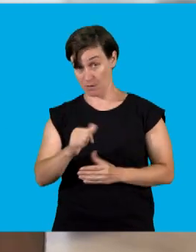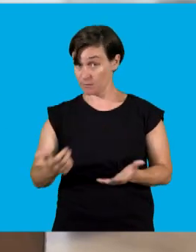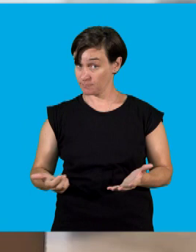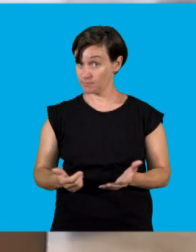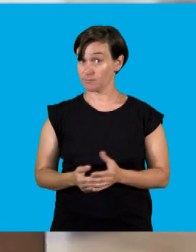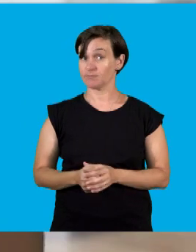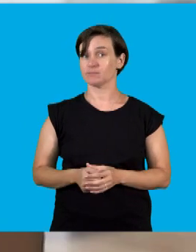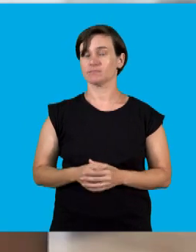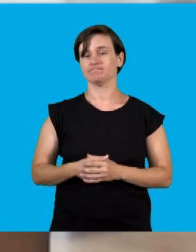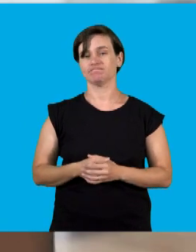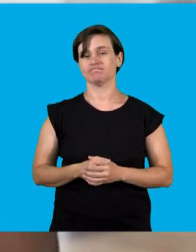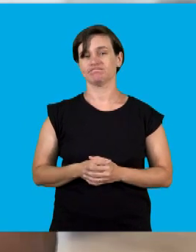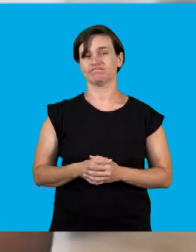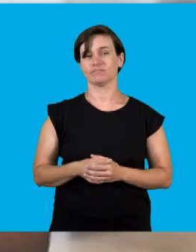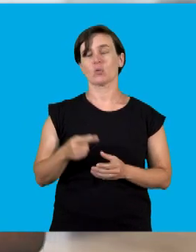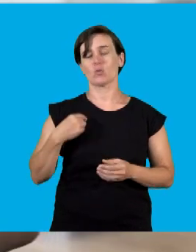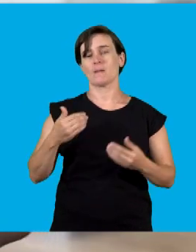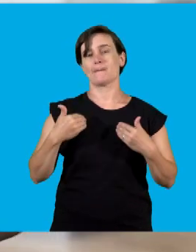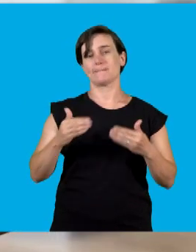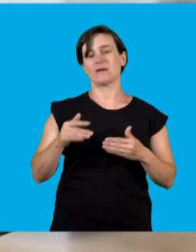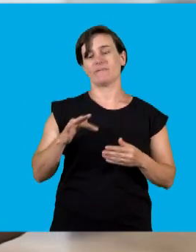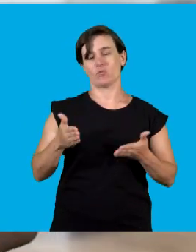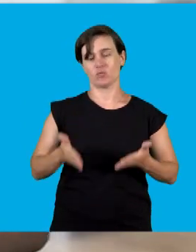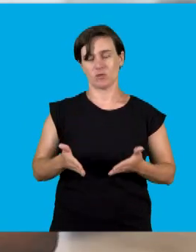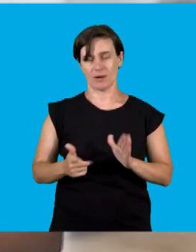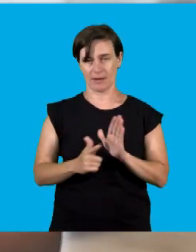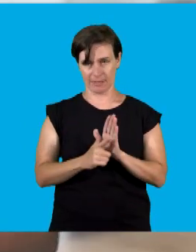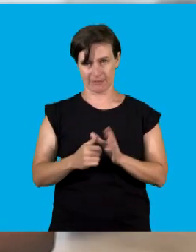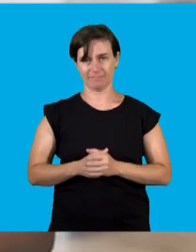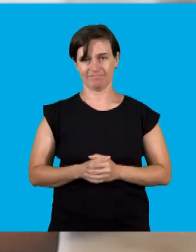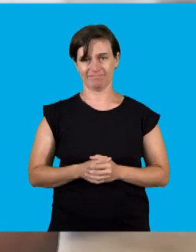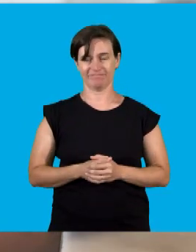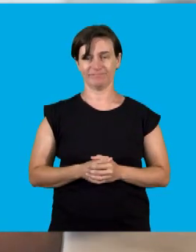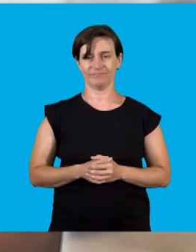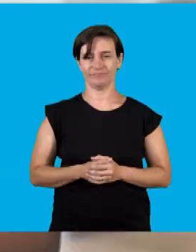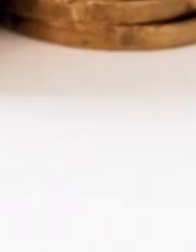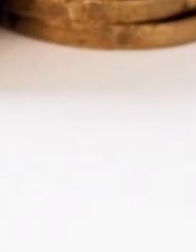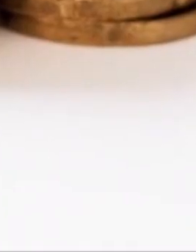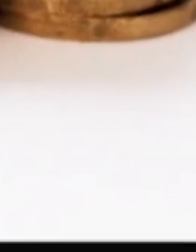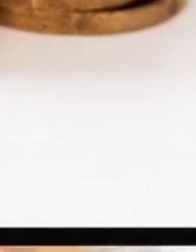back energized so that we start with the journey for today's lessons. I'll see you just now.